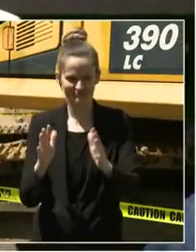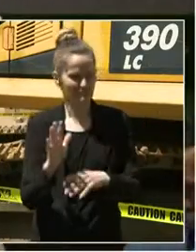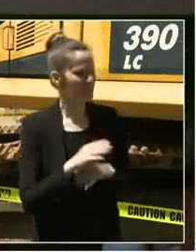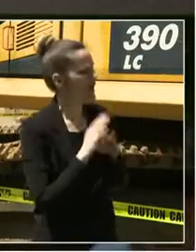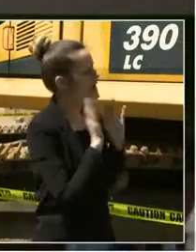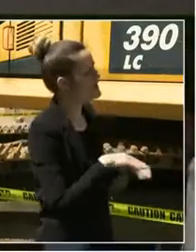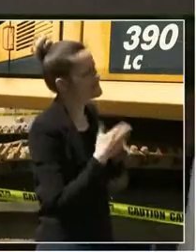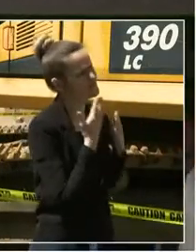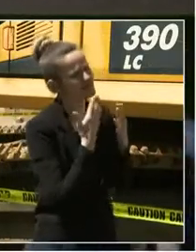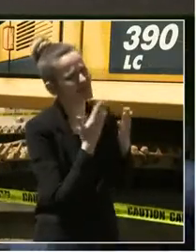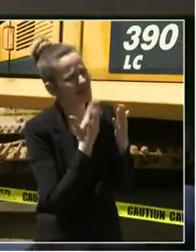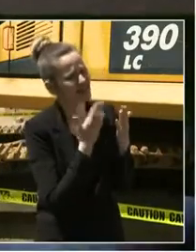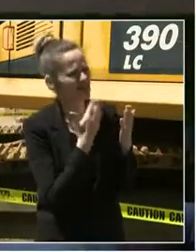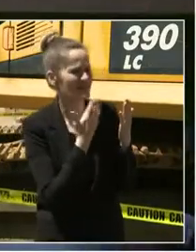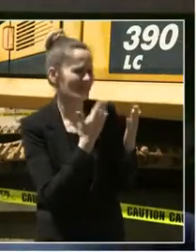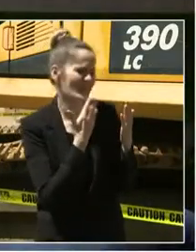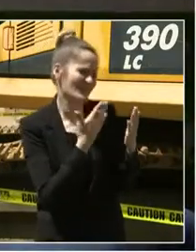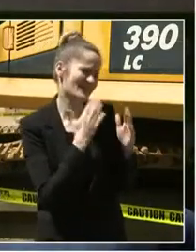Thank you.